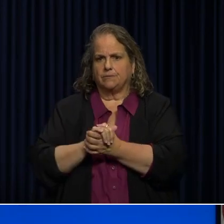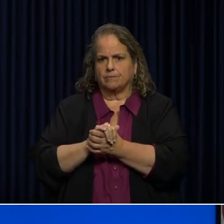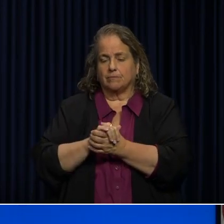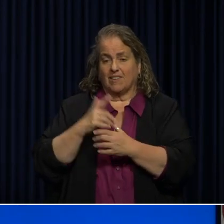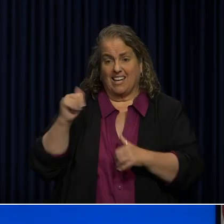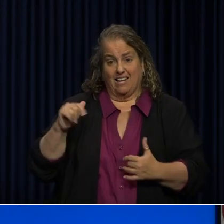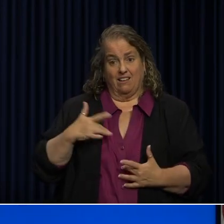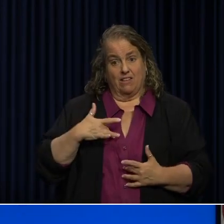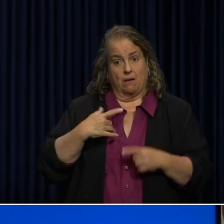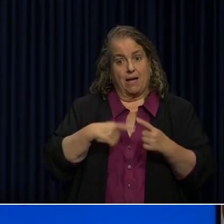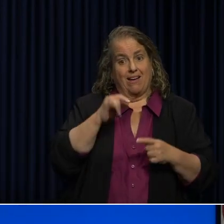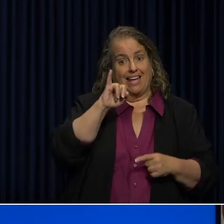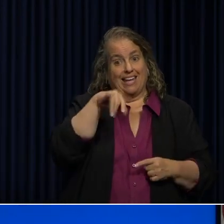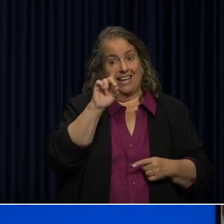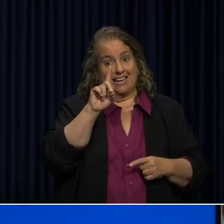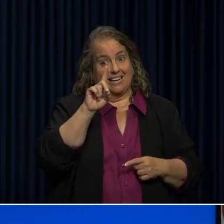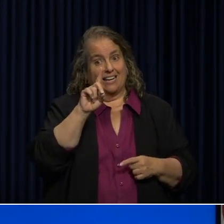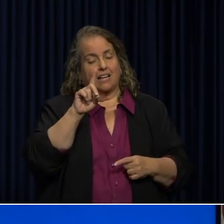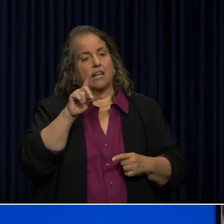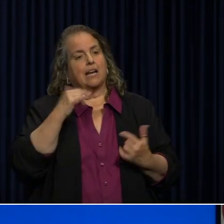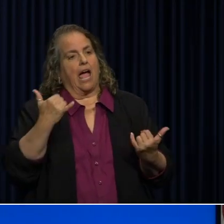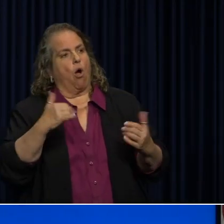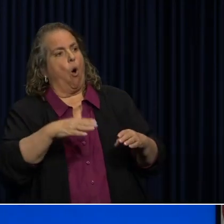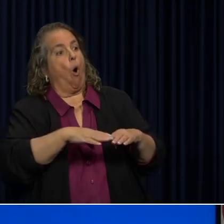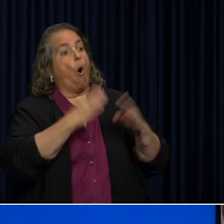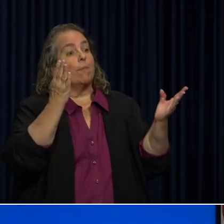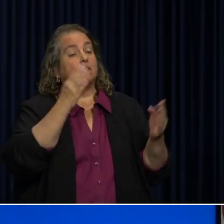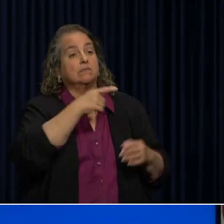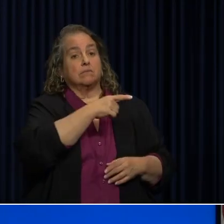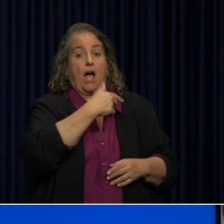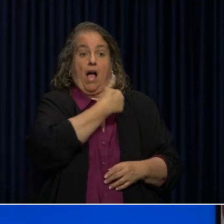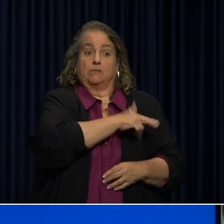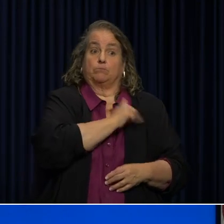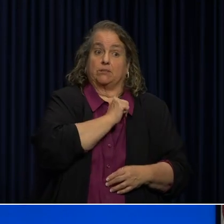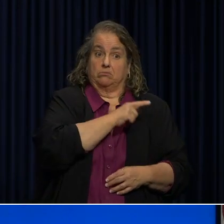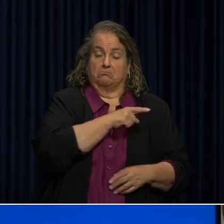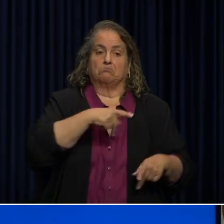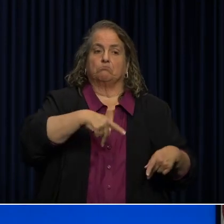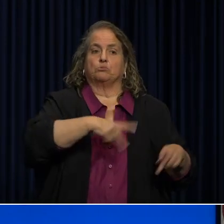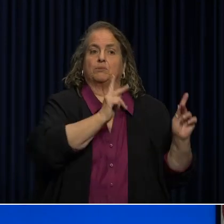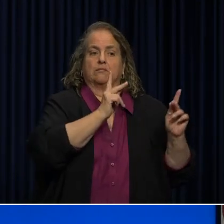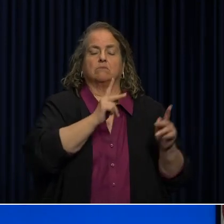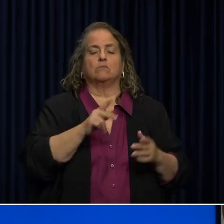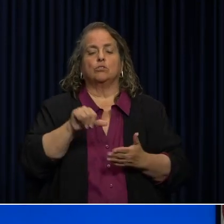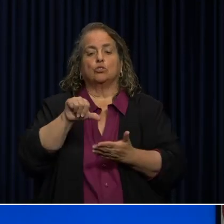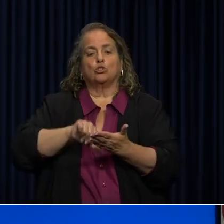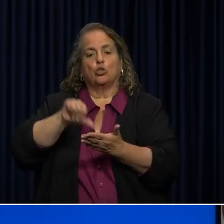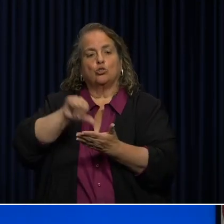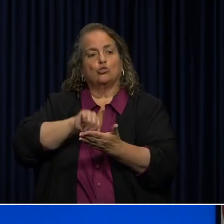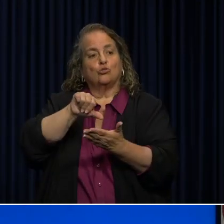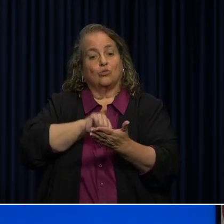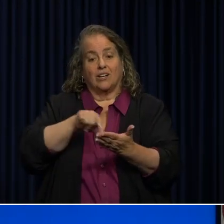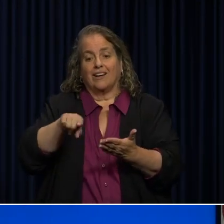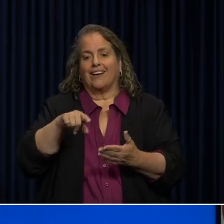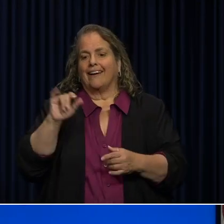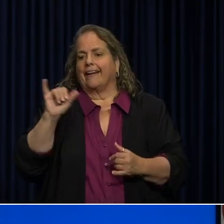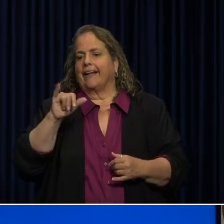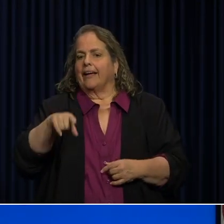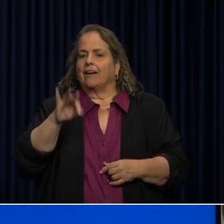Indiana having elective surgeries reopening? Is that something that's going to happen in Kentucky also? So the question is Indiana and